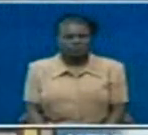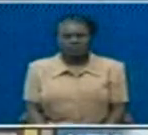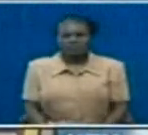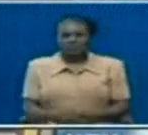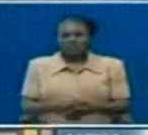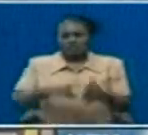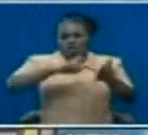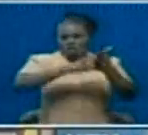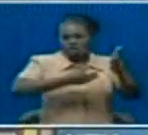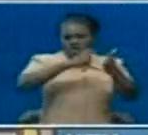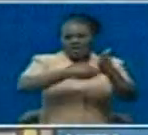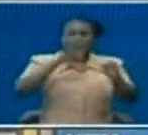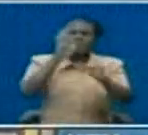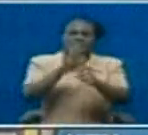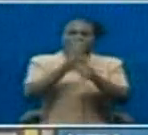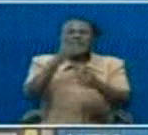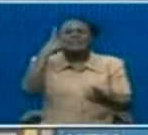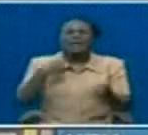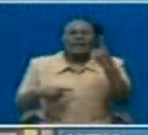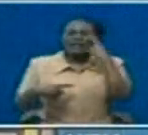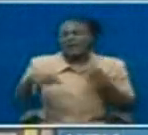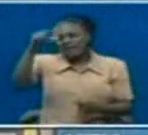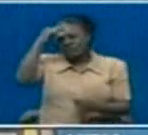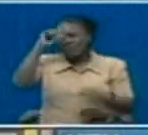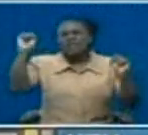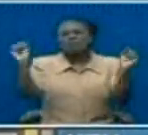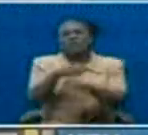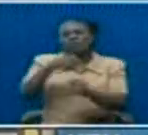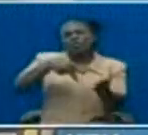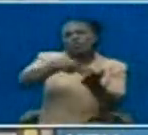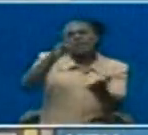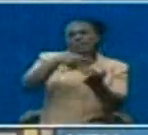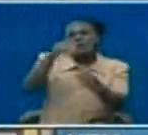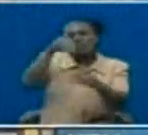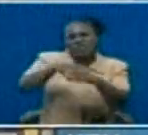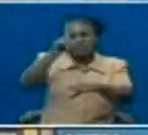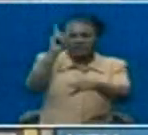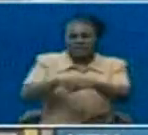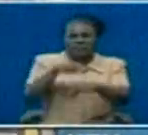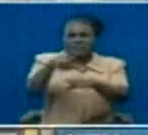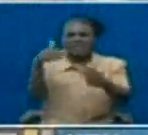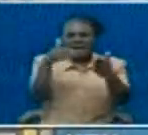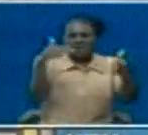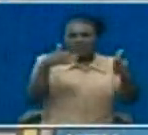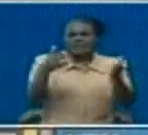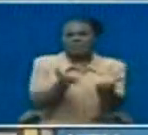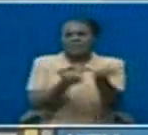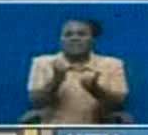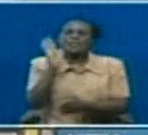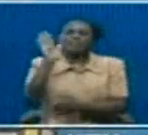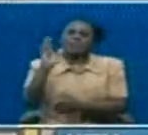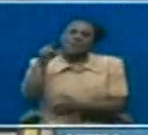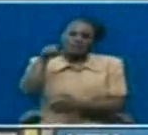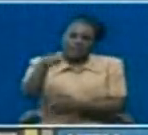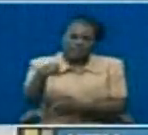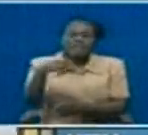Contractors for years have cried foul over the government's inability to settle their dues on time that is hurting their business cash flow. This has in